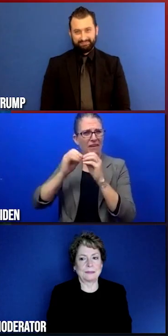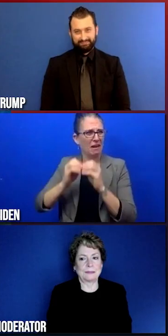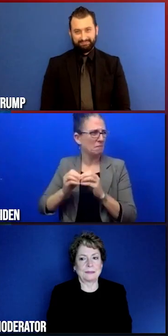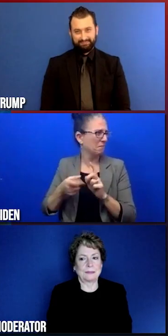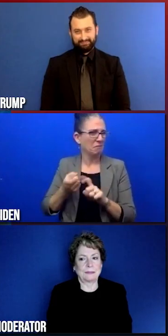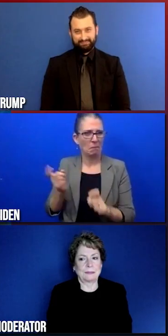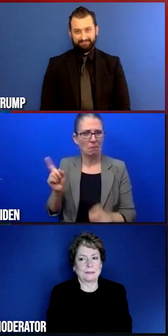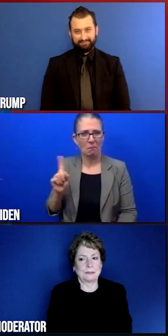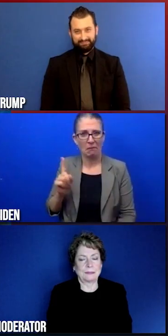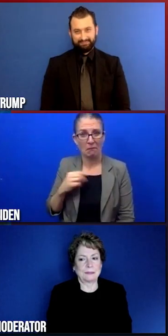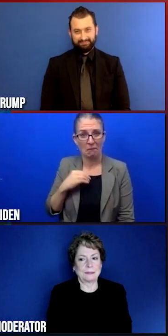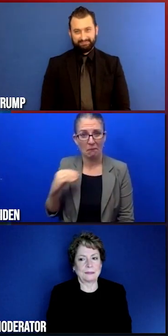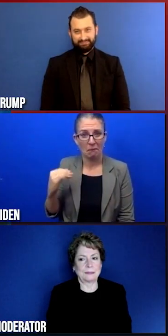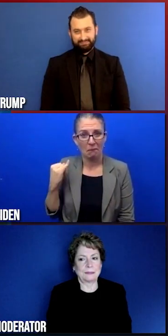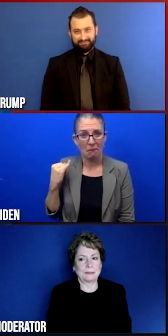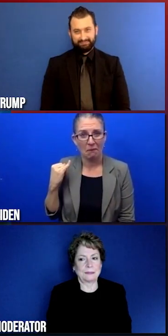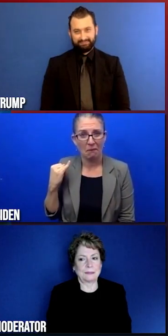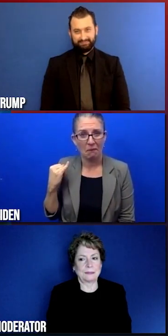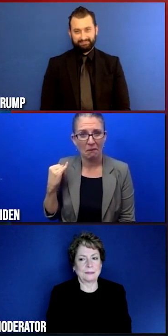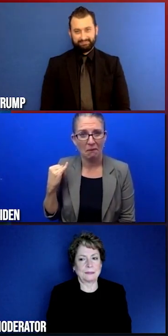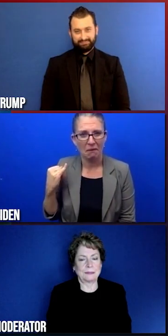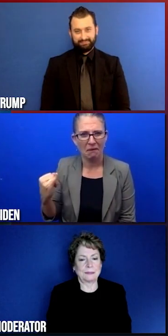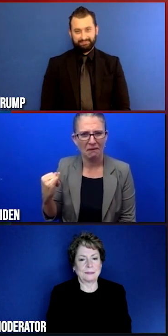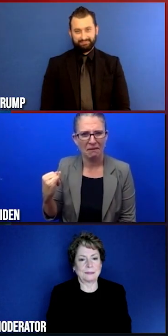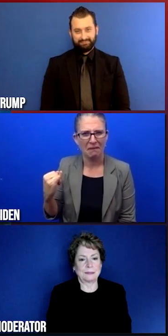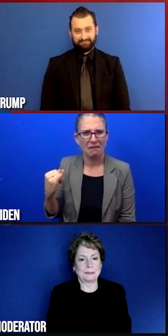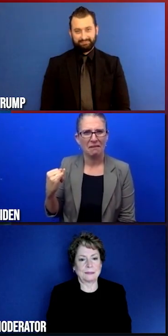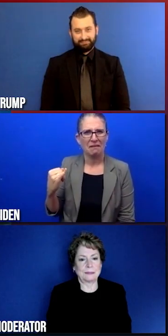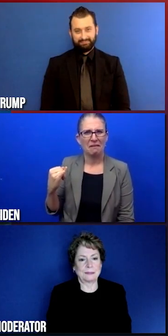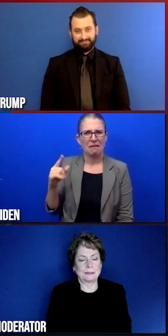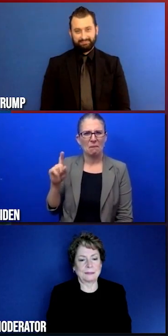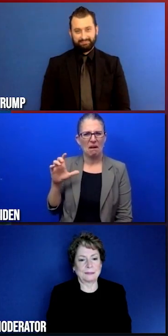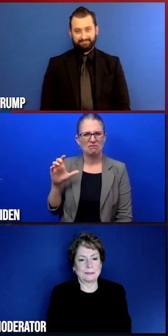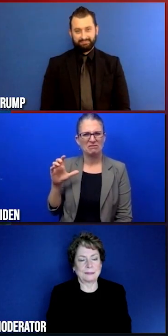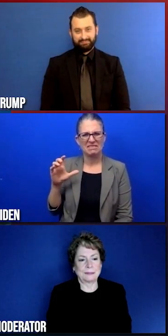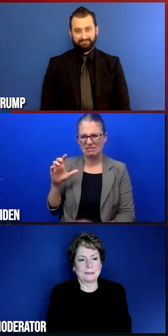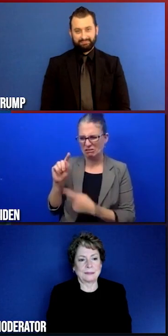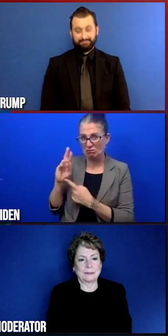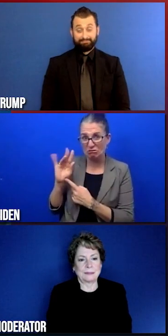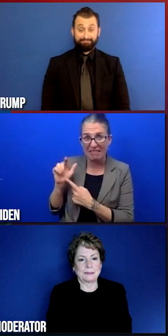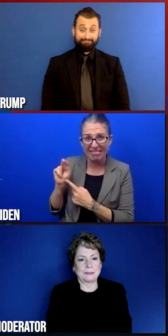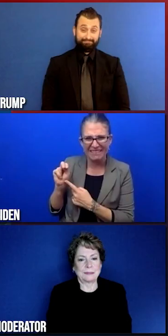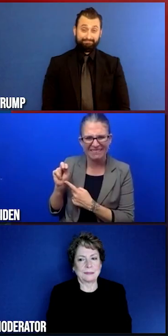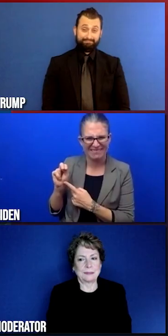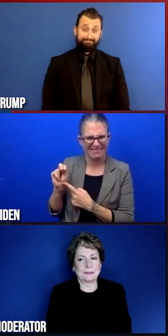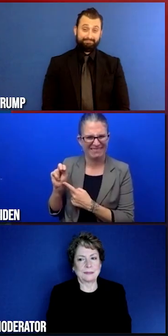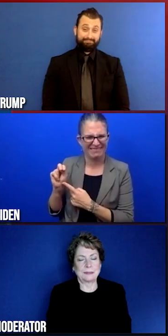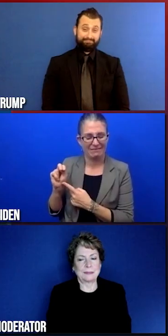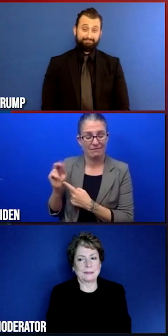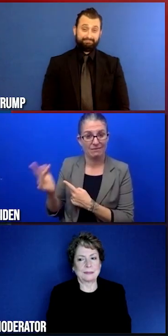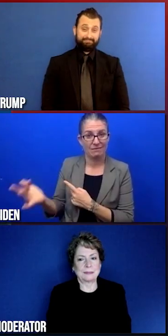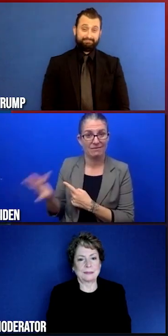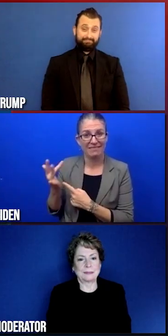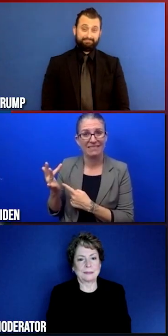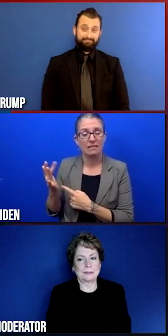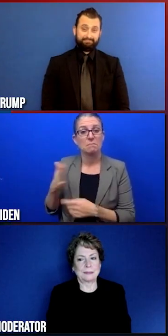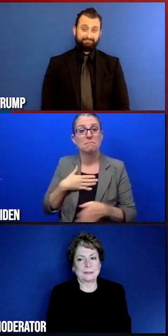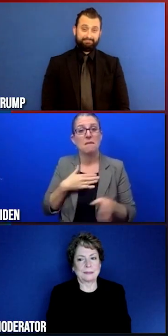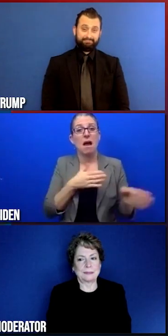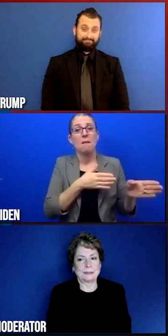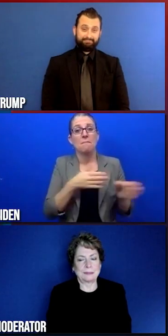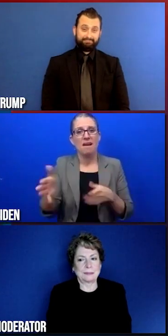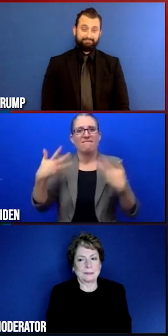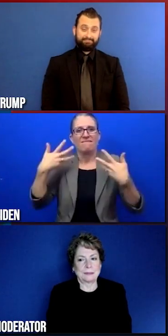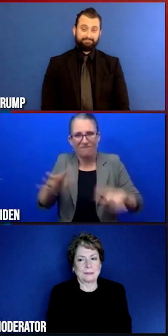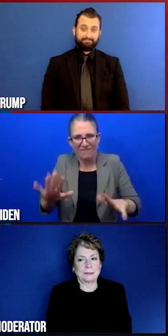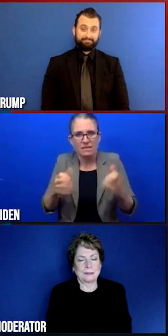me a break. This plan plans endorsed by every major environmental group and every